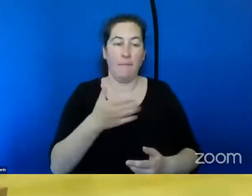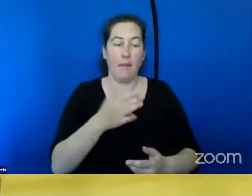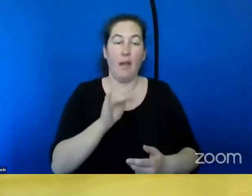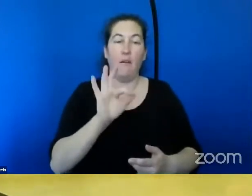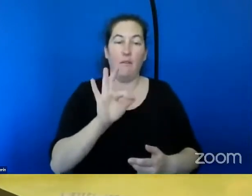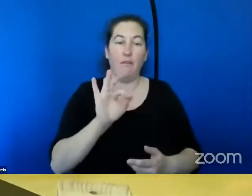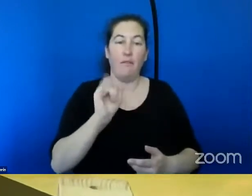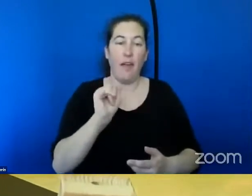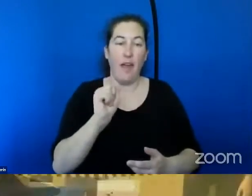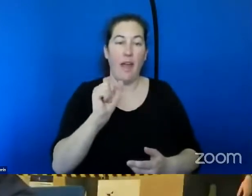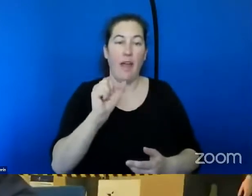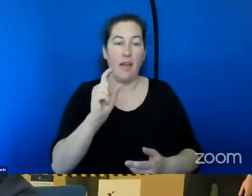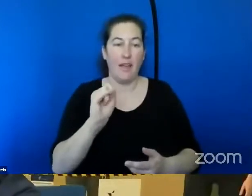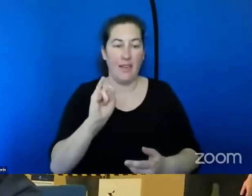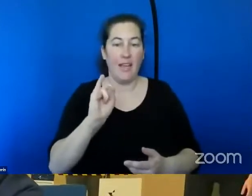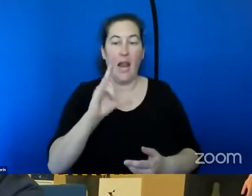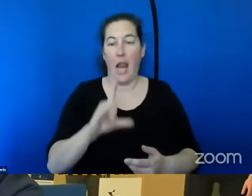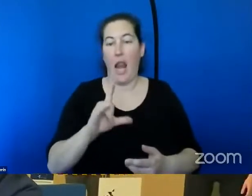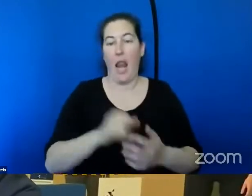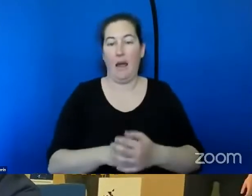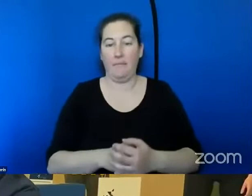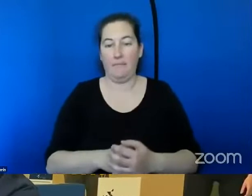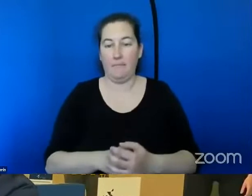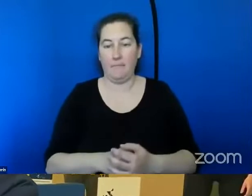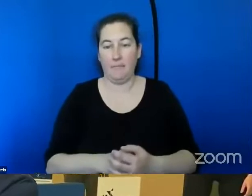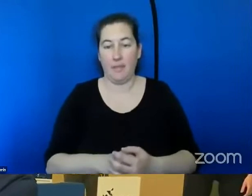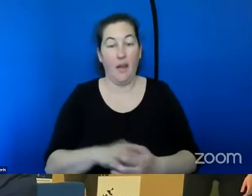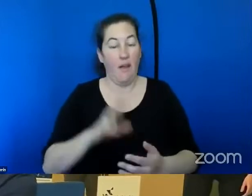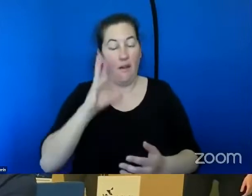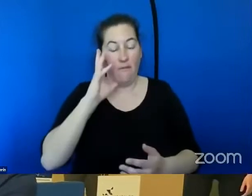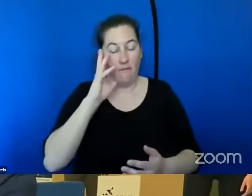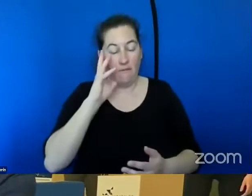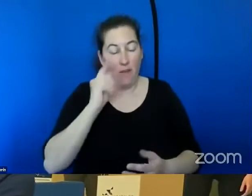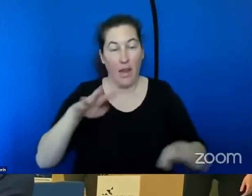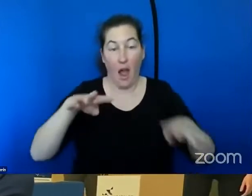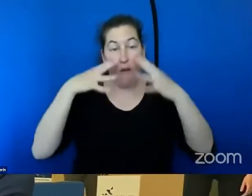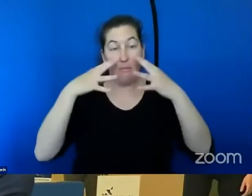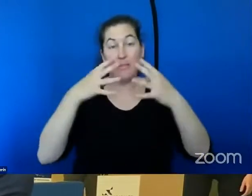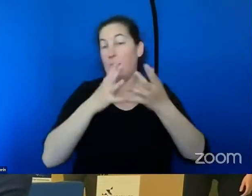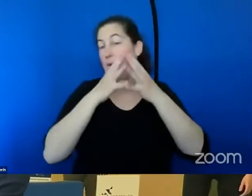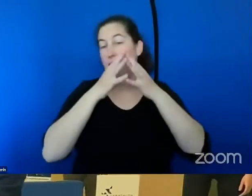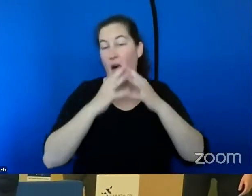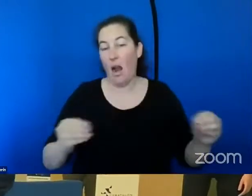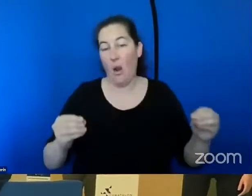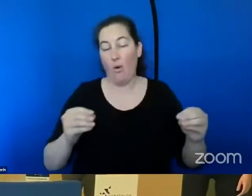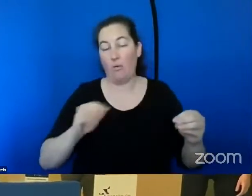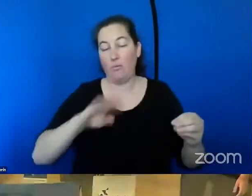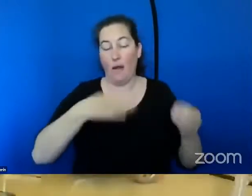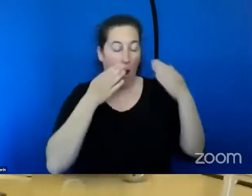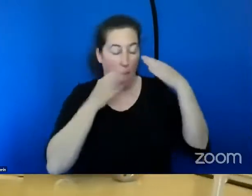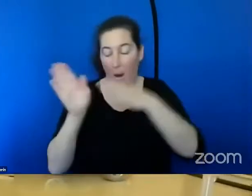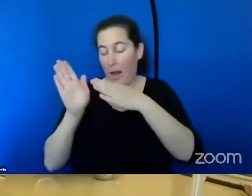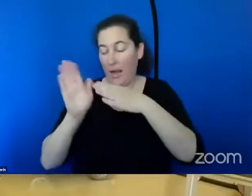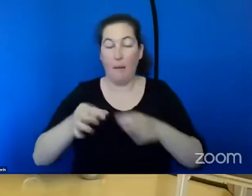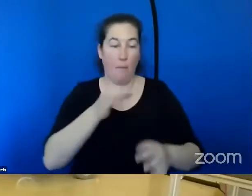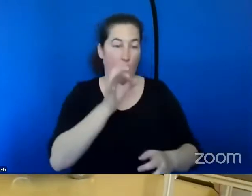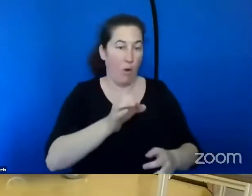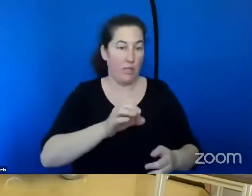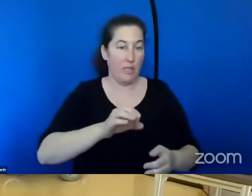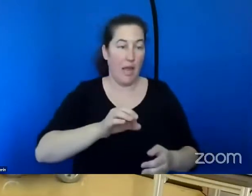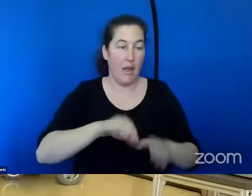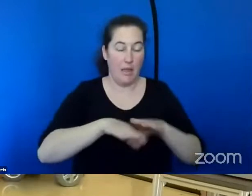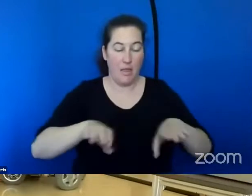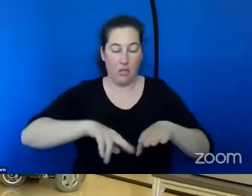lost the marble, and of course it's very hard to react on rolling objects. You have to be at the right position in the